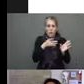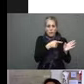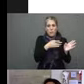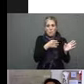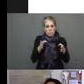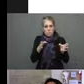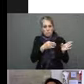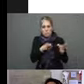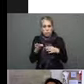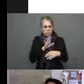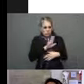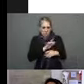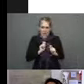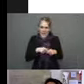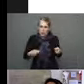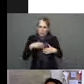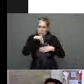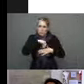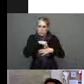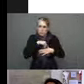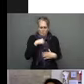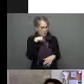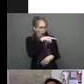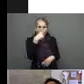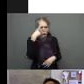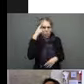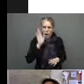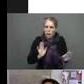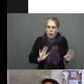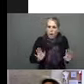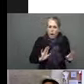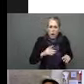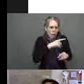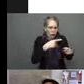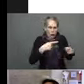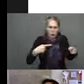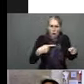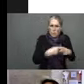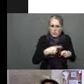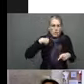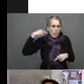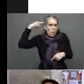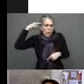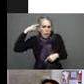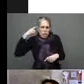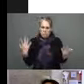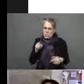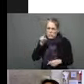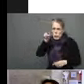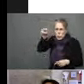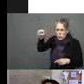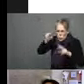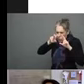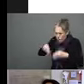which was against our, uh, expectation at the time. Um, but your results seem to reinforce